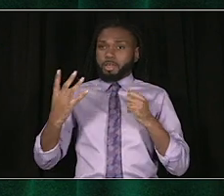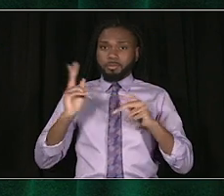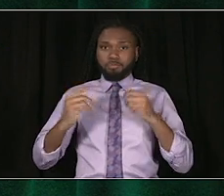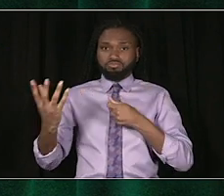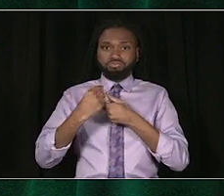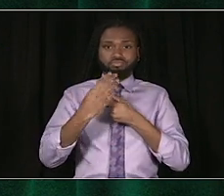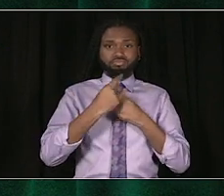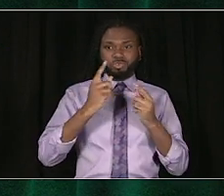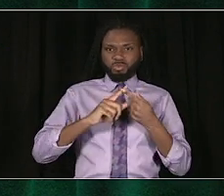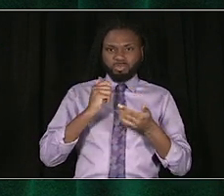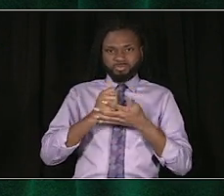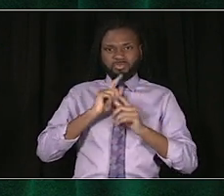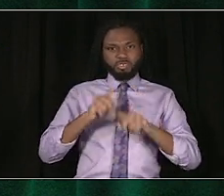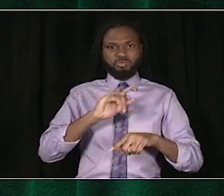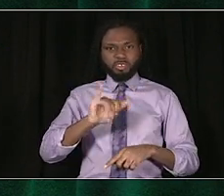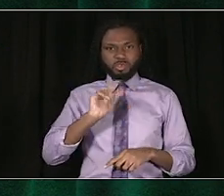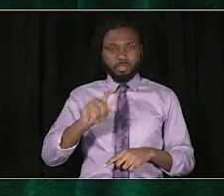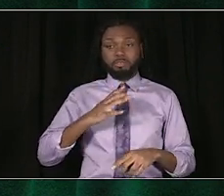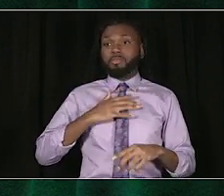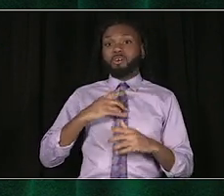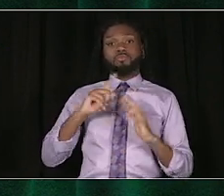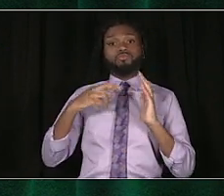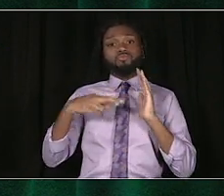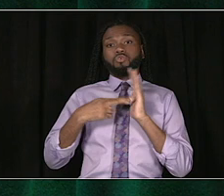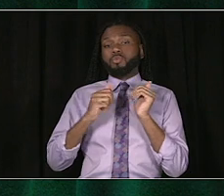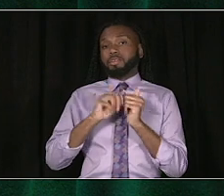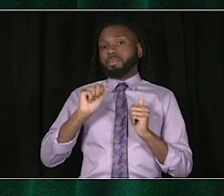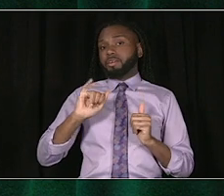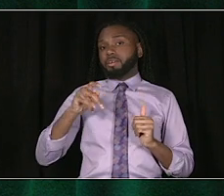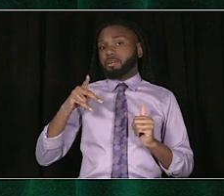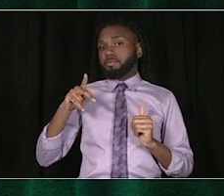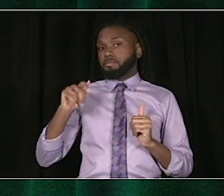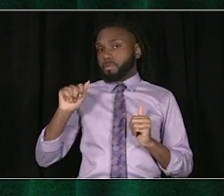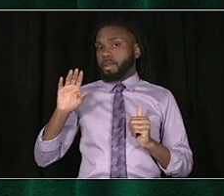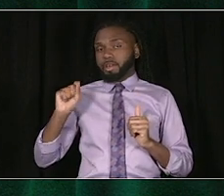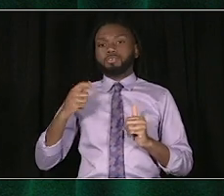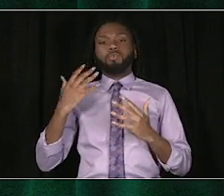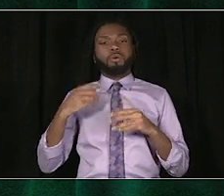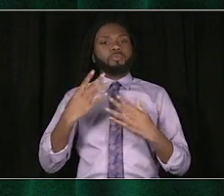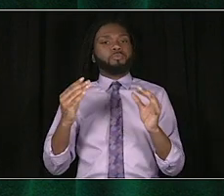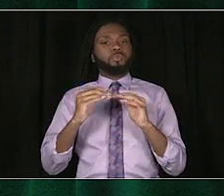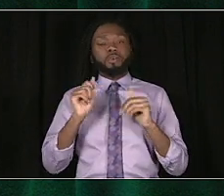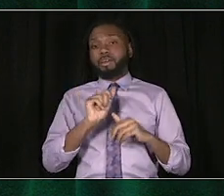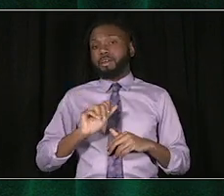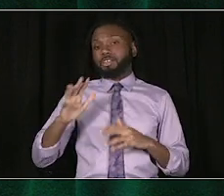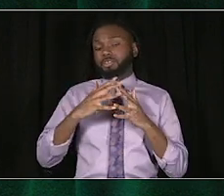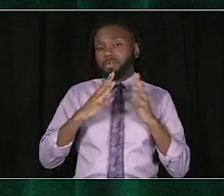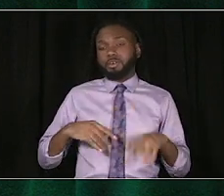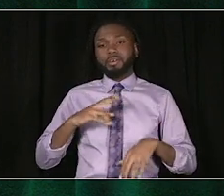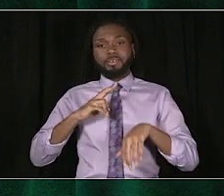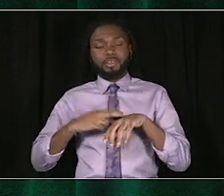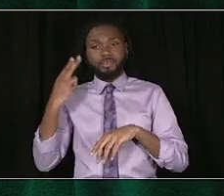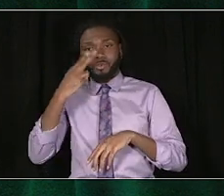engage in this question. My role at APEX really is to bring more Asian American, Native Hawaiian, and Pacific